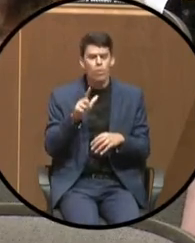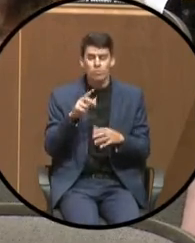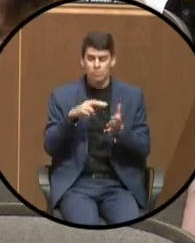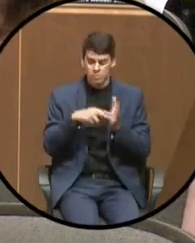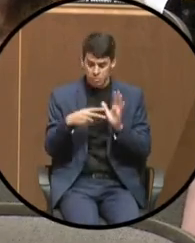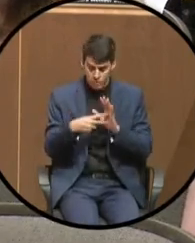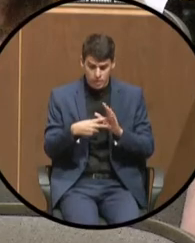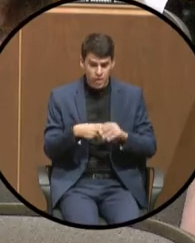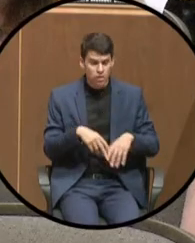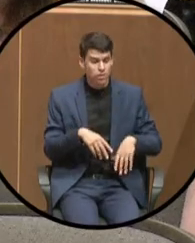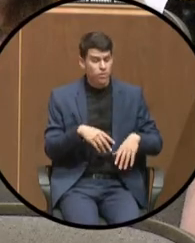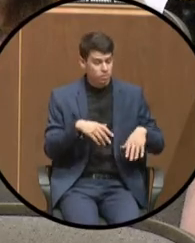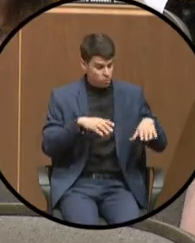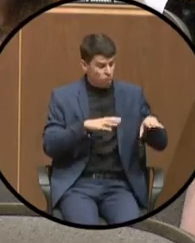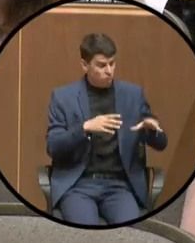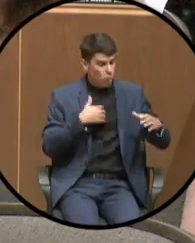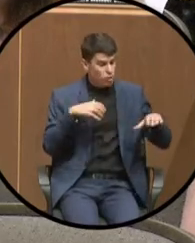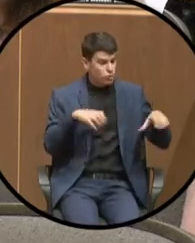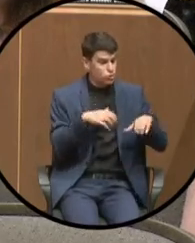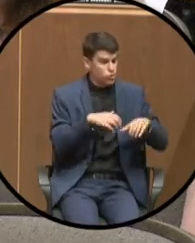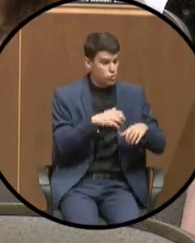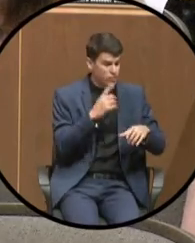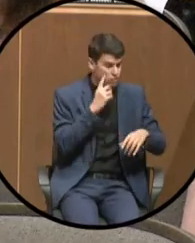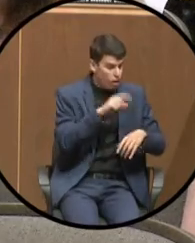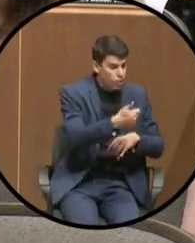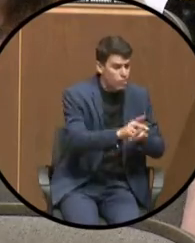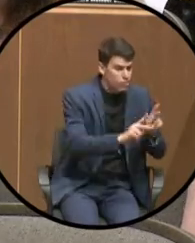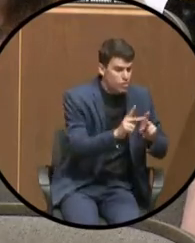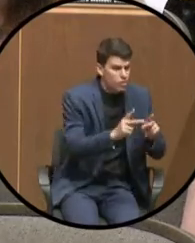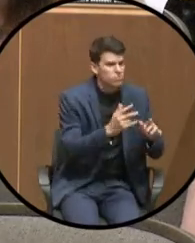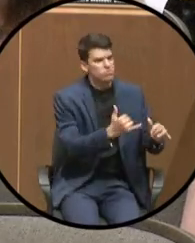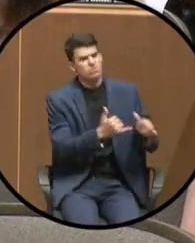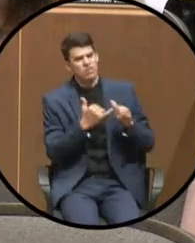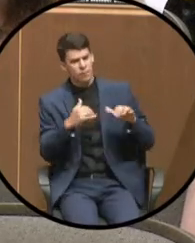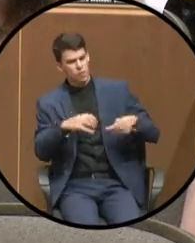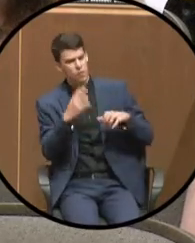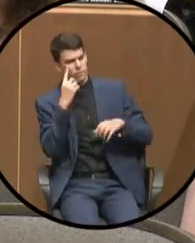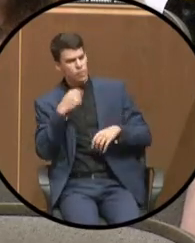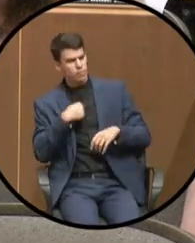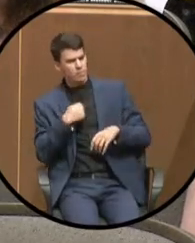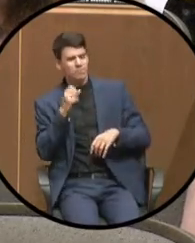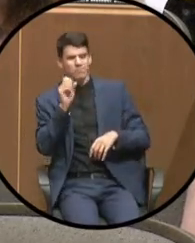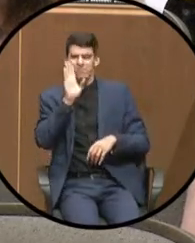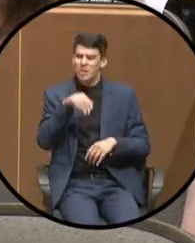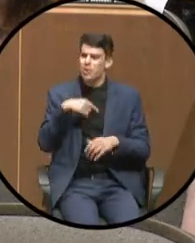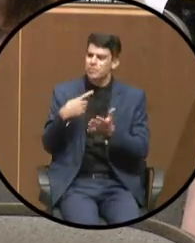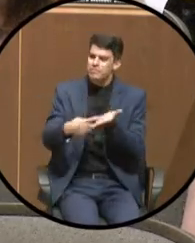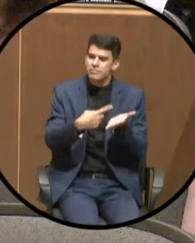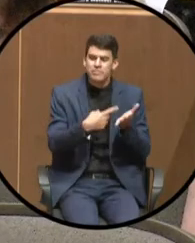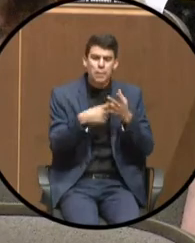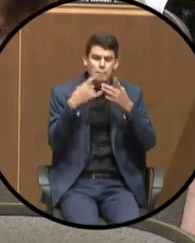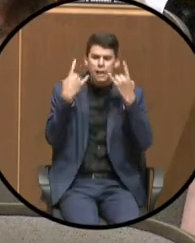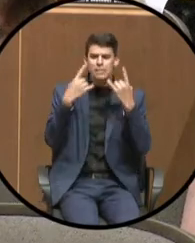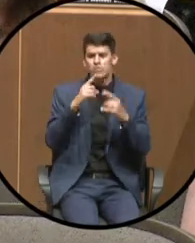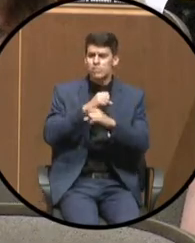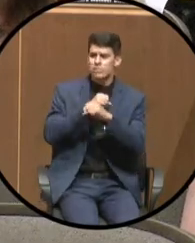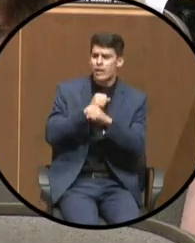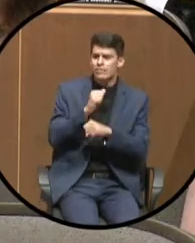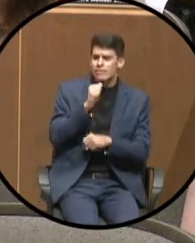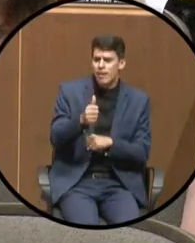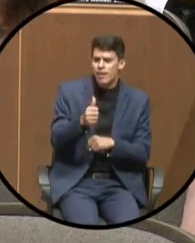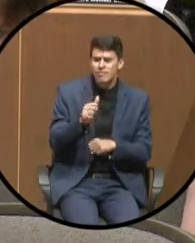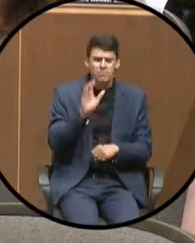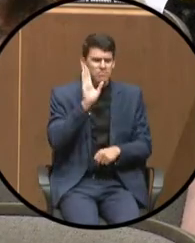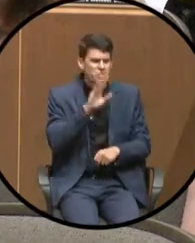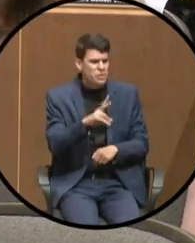others as you would like to have done unto you, right? So I know there's a lot of talk about how these masks don't really protect us anyway. I